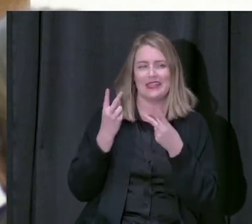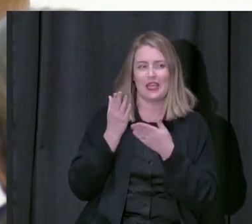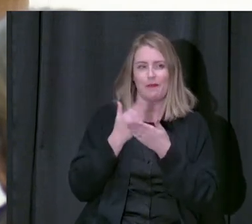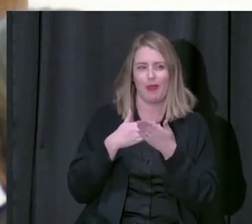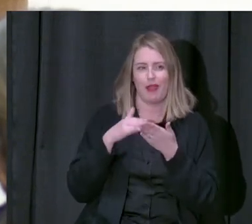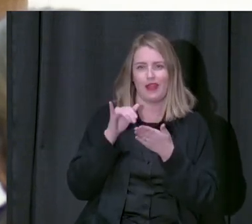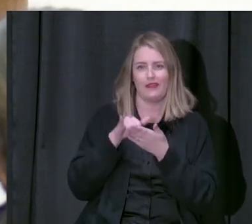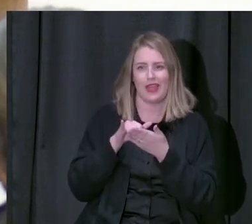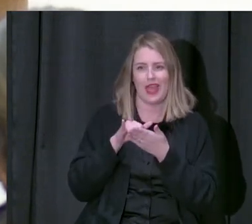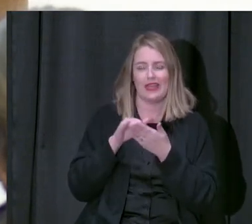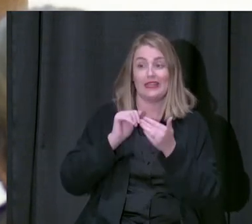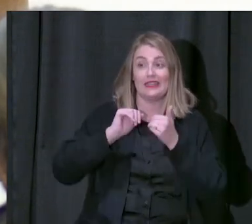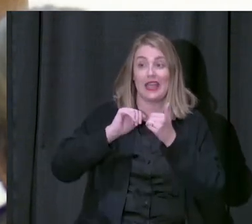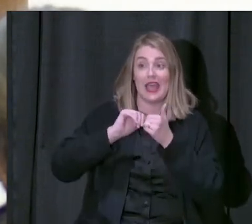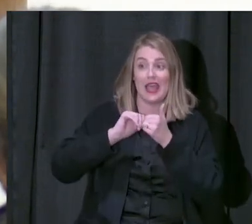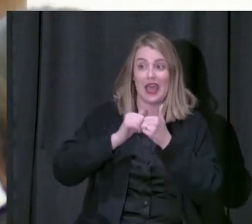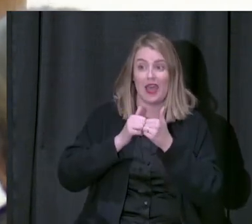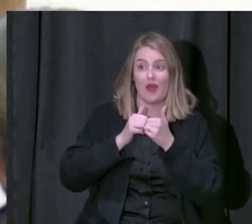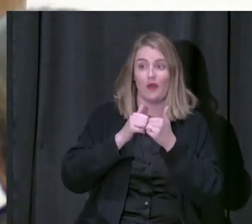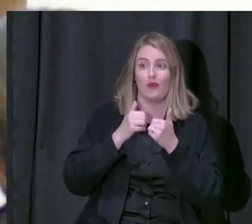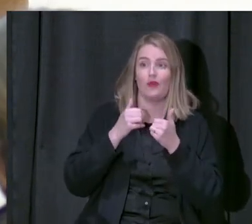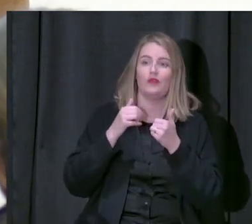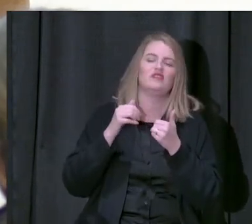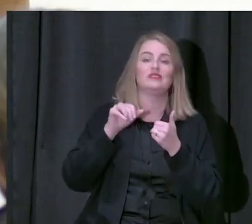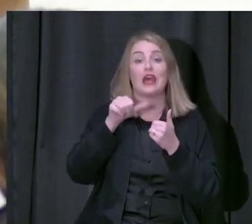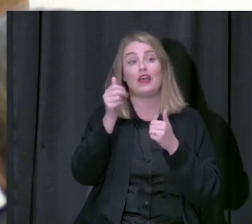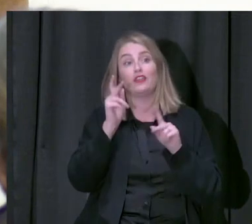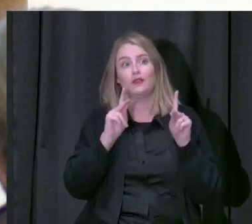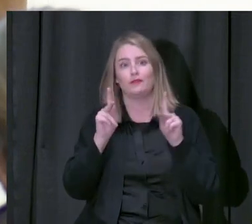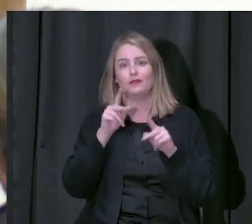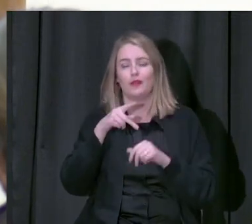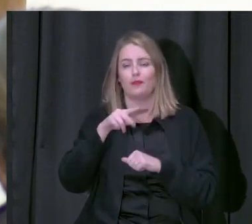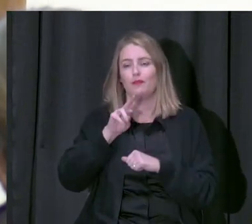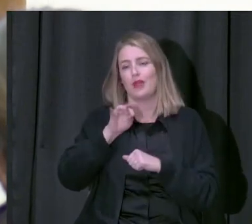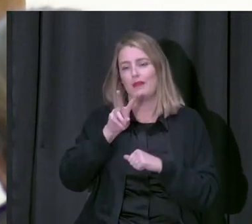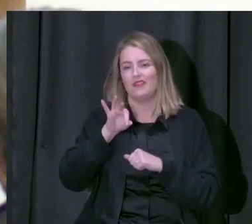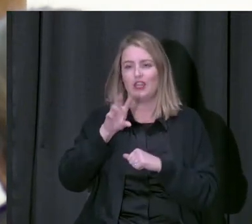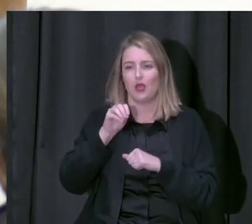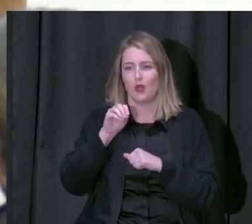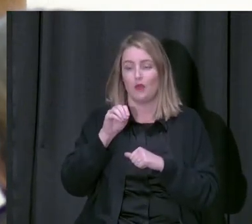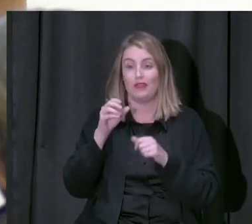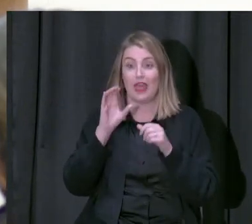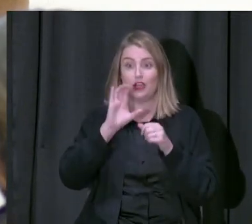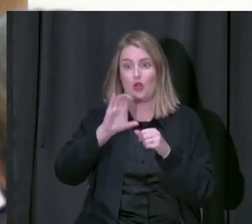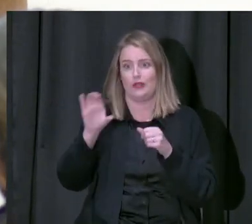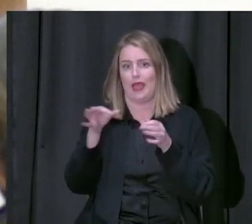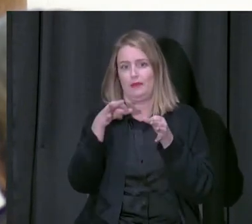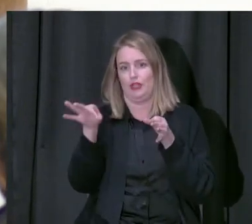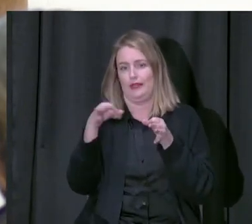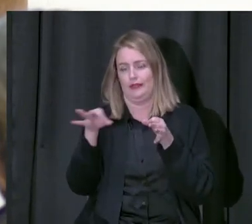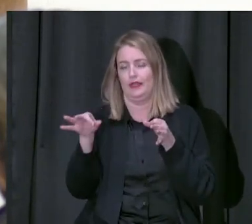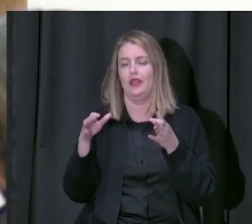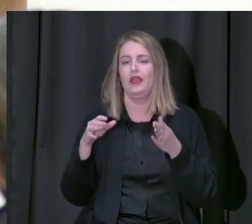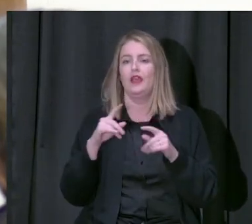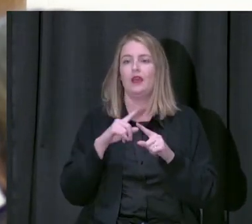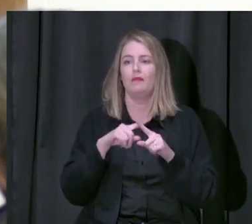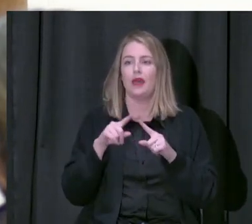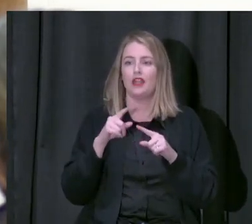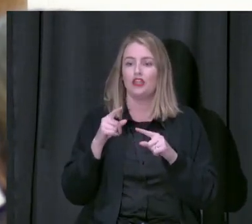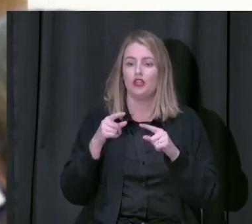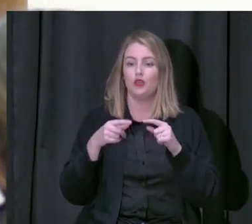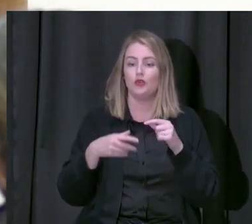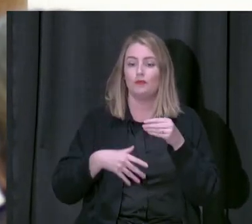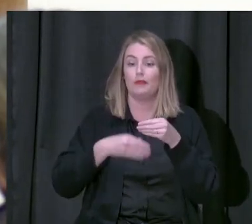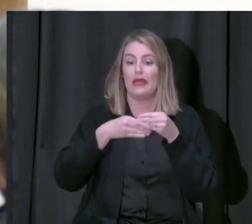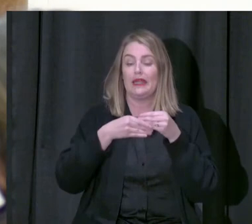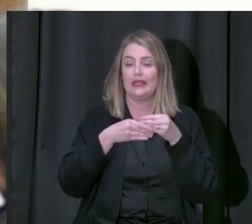it, I think this happened a lot with Dialog Boost, but other Prime Video features such as closed captions as well. You build it as an